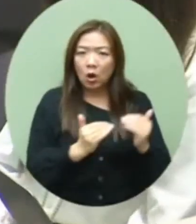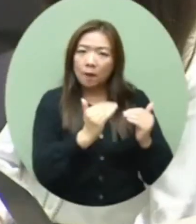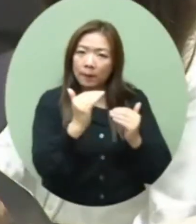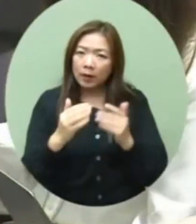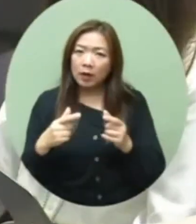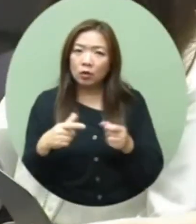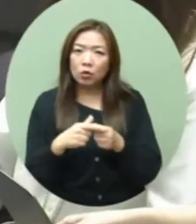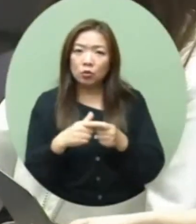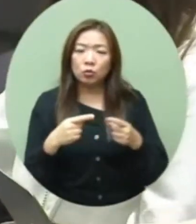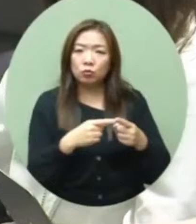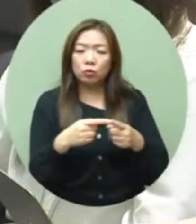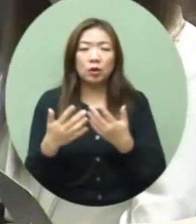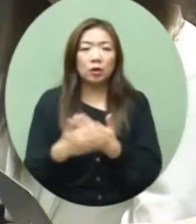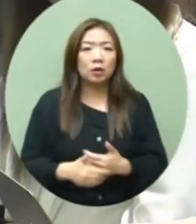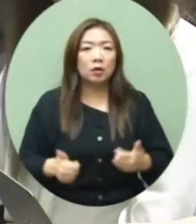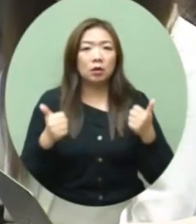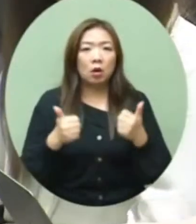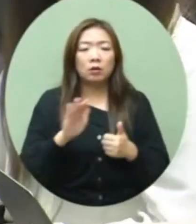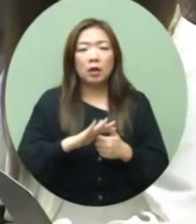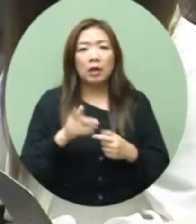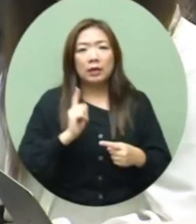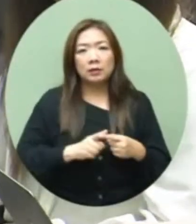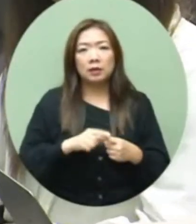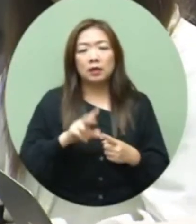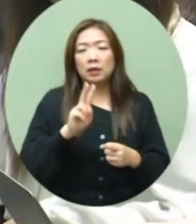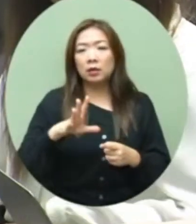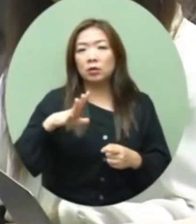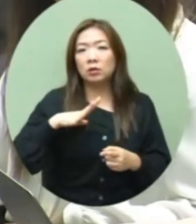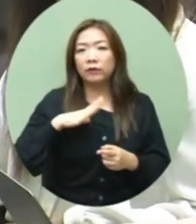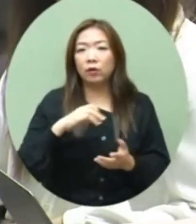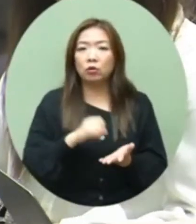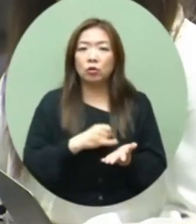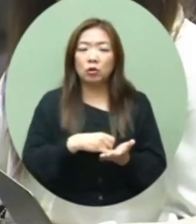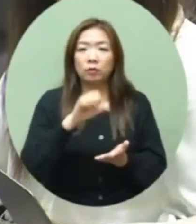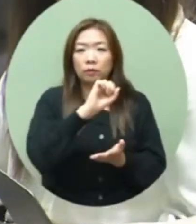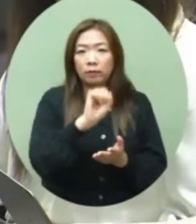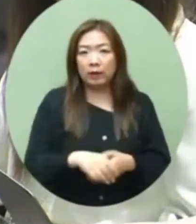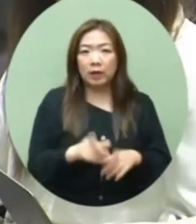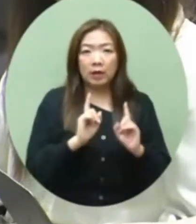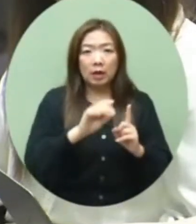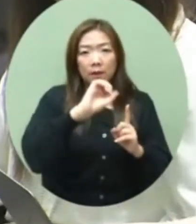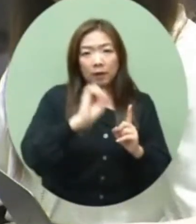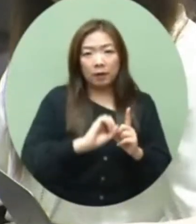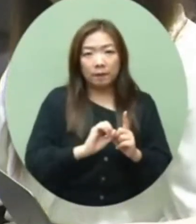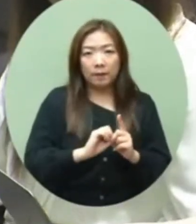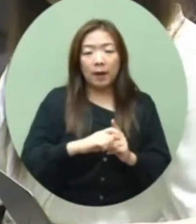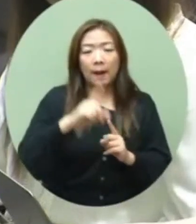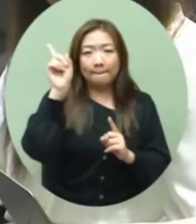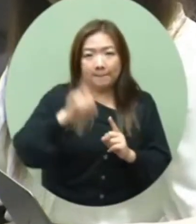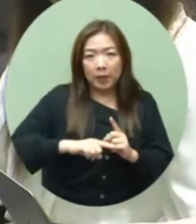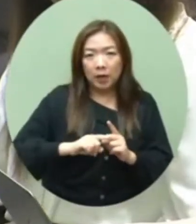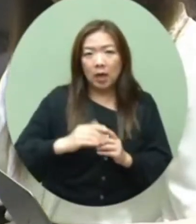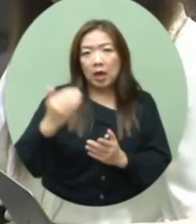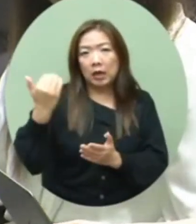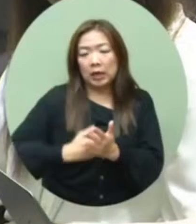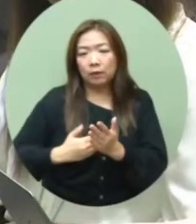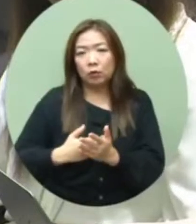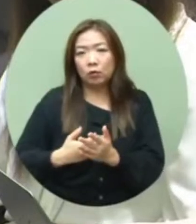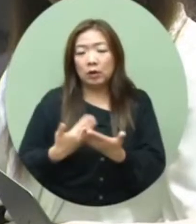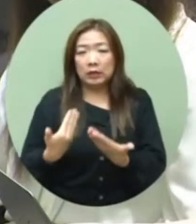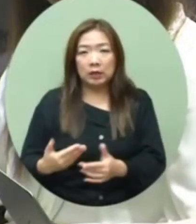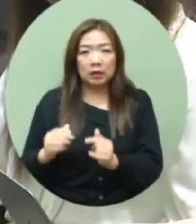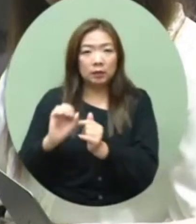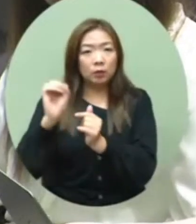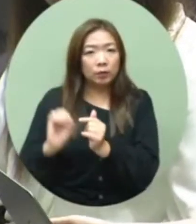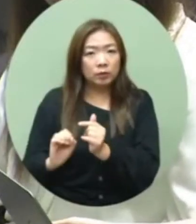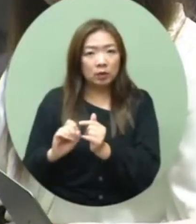that they have struck a balance in relation to public health, but the rate has dropped from 100%